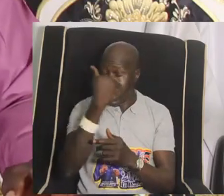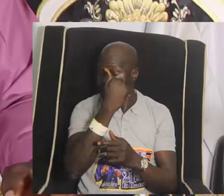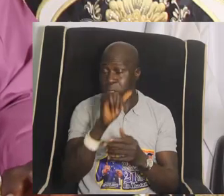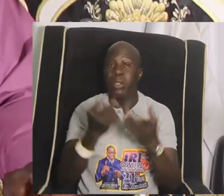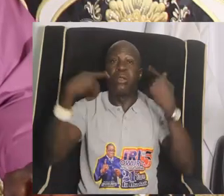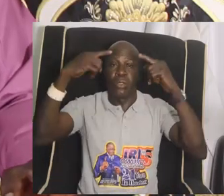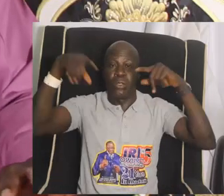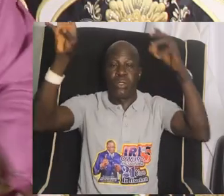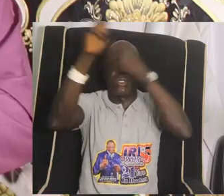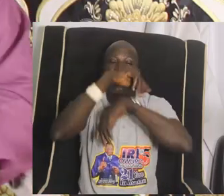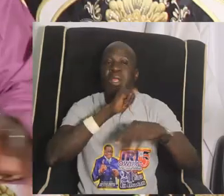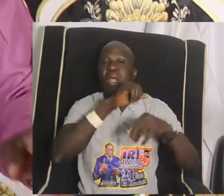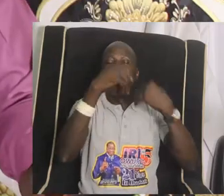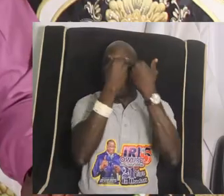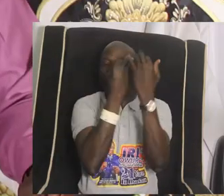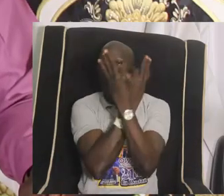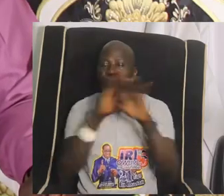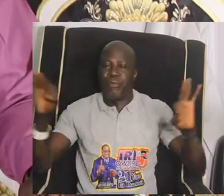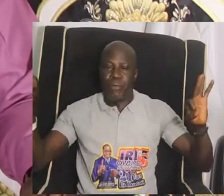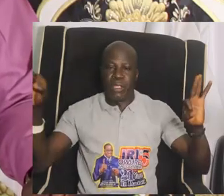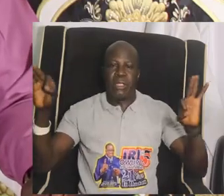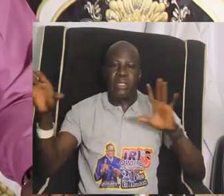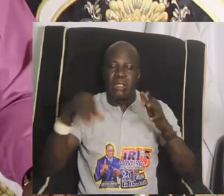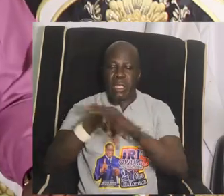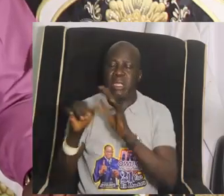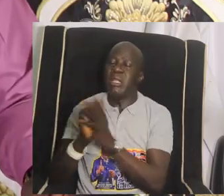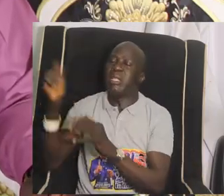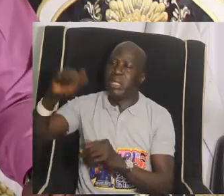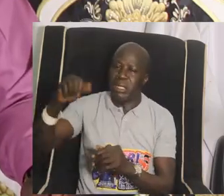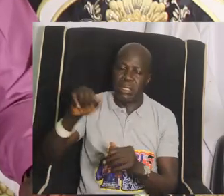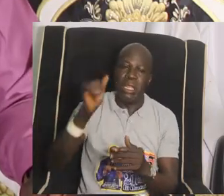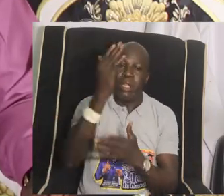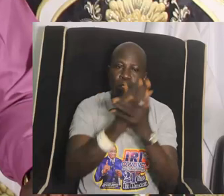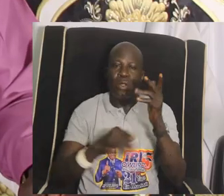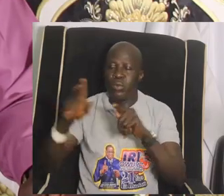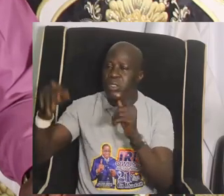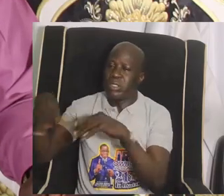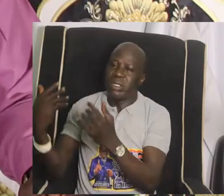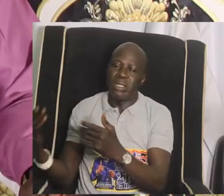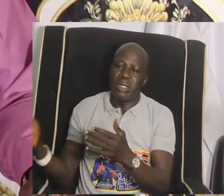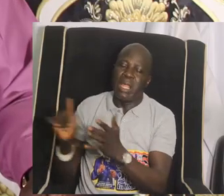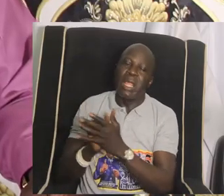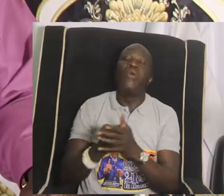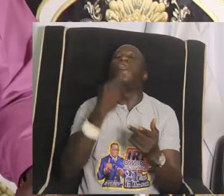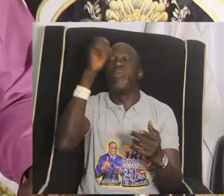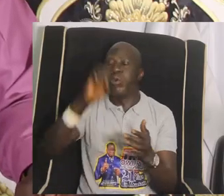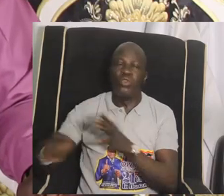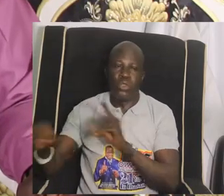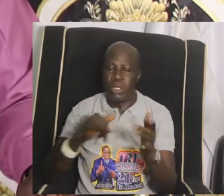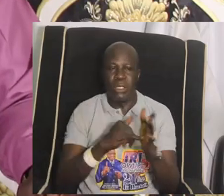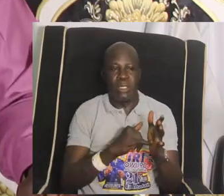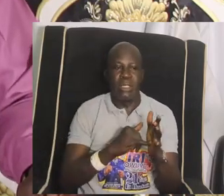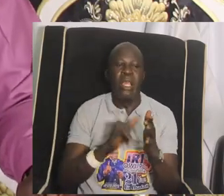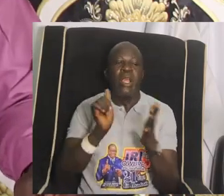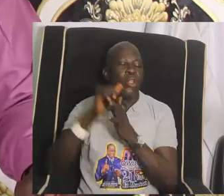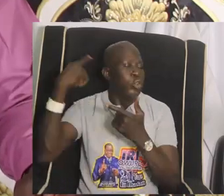that God shall make it to be successful. The Lord did it free of charge. Yes. I won't come with you. All those things. We must do